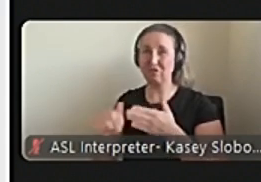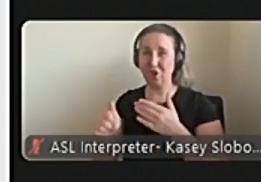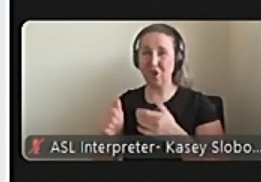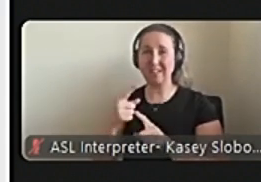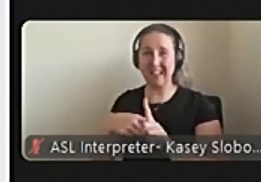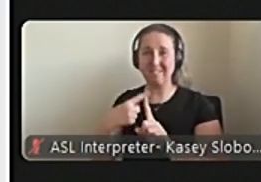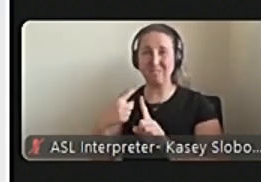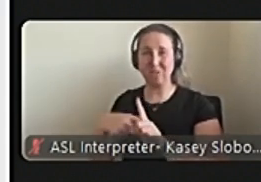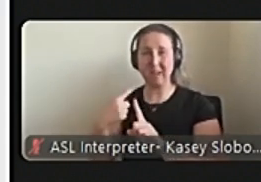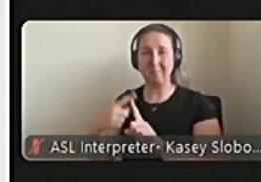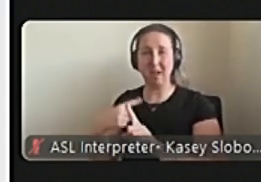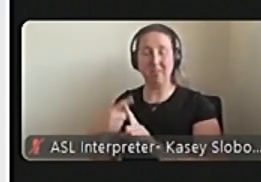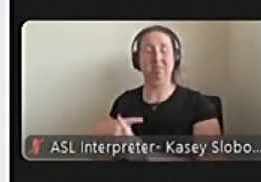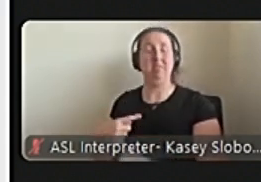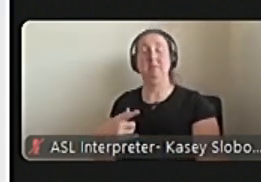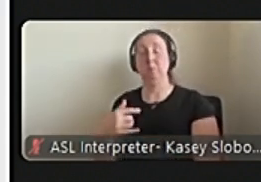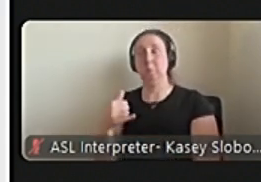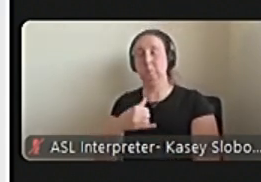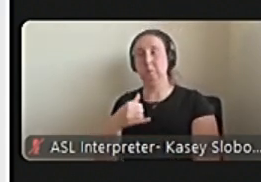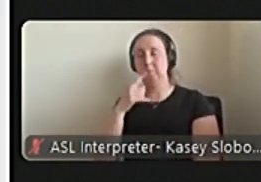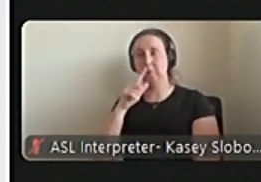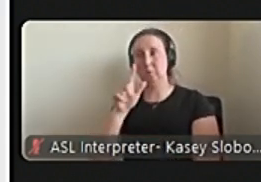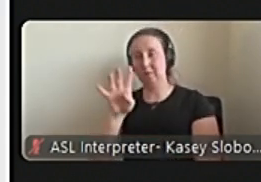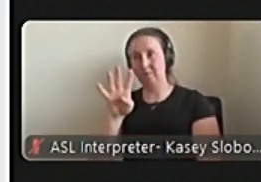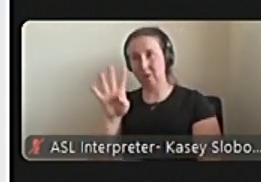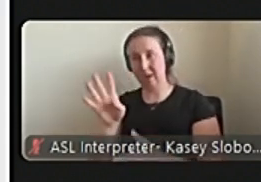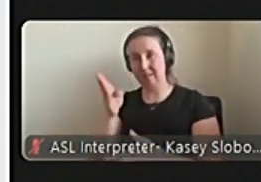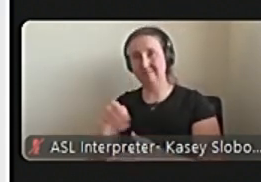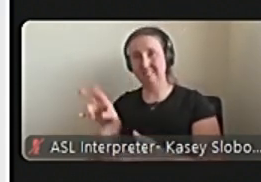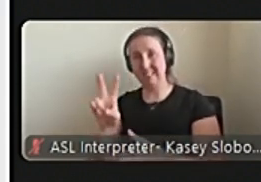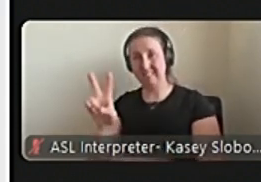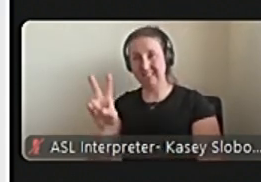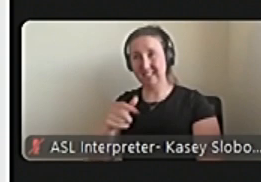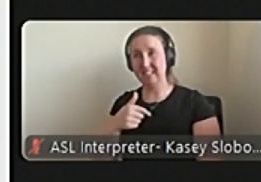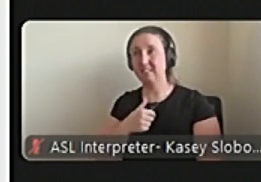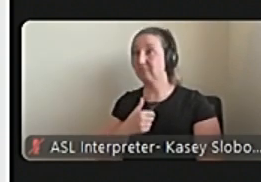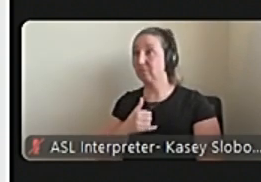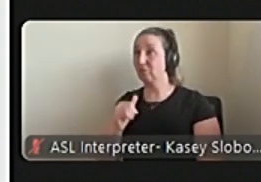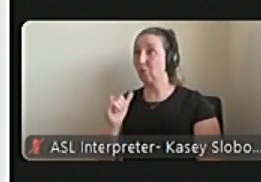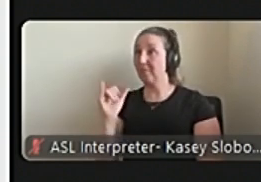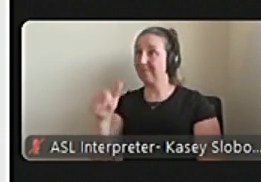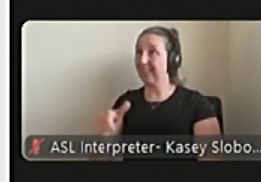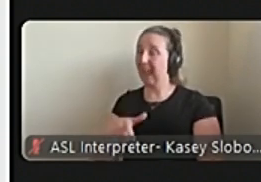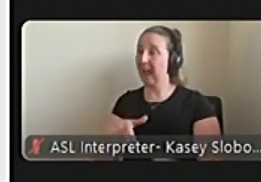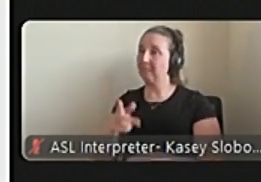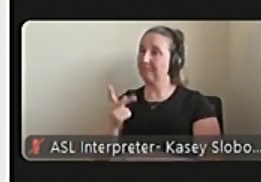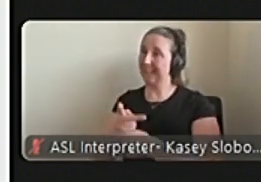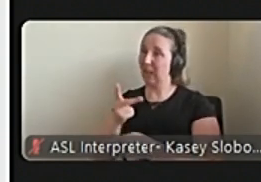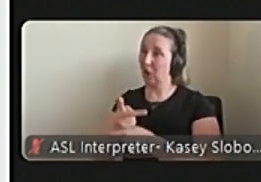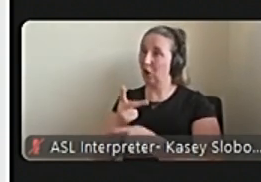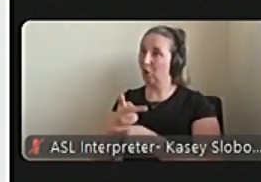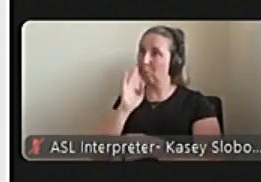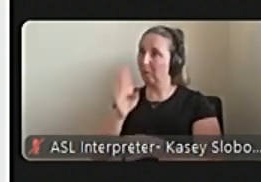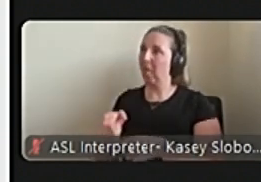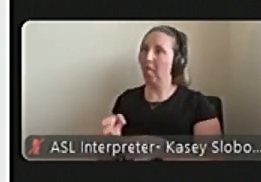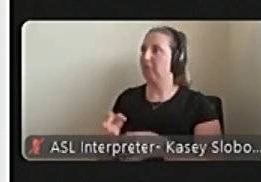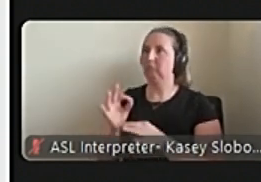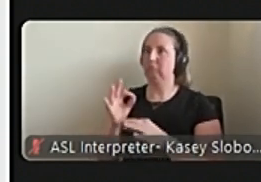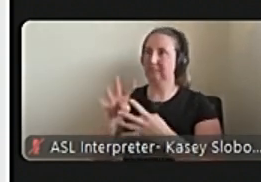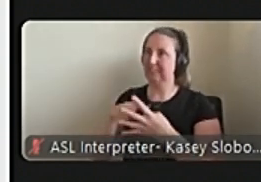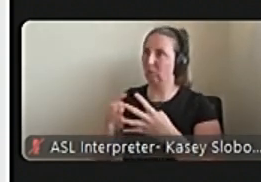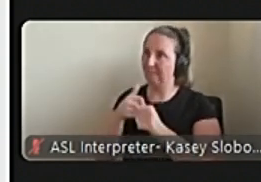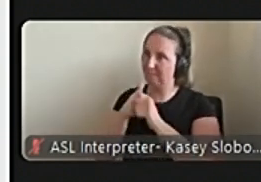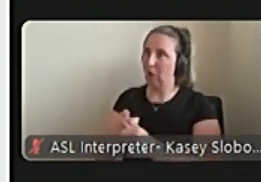a month for around the clock, and I can't even guarantee it's going to be reliable. So we've got to think about this. You've got to